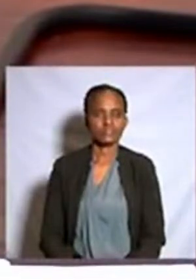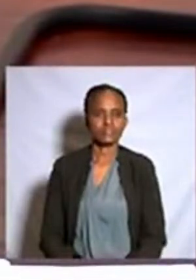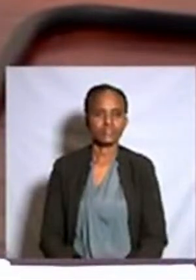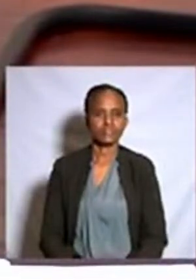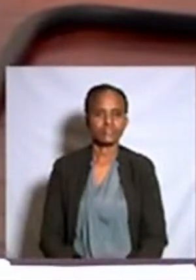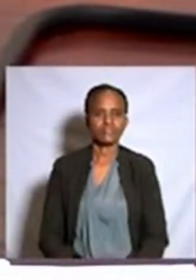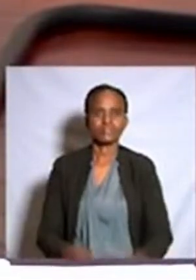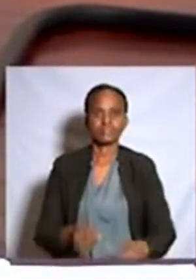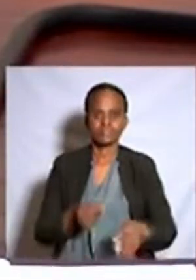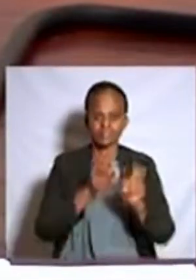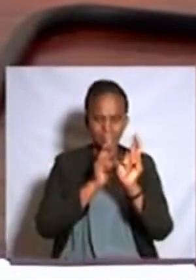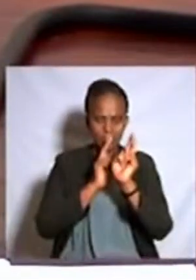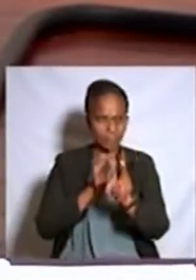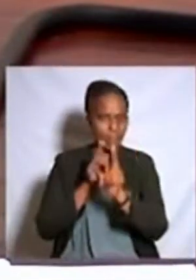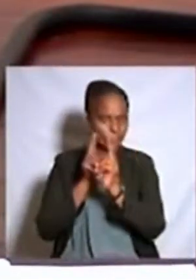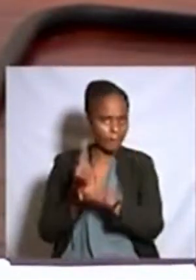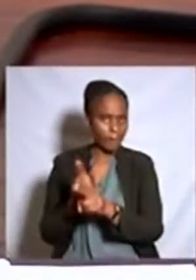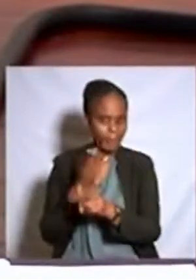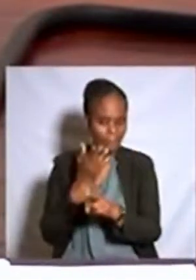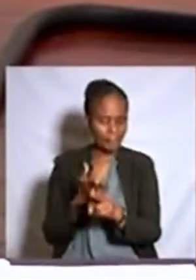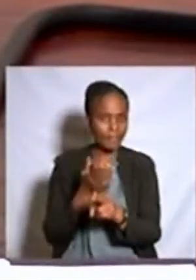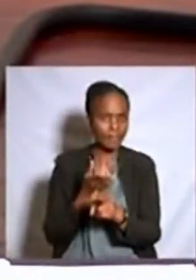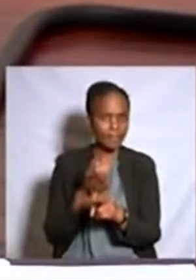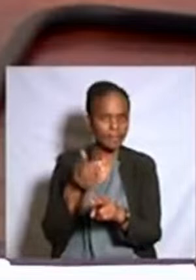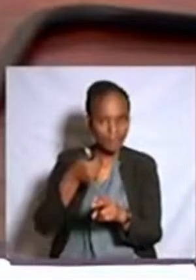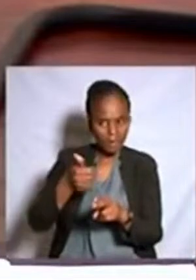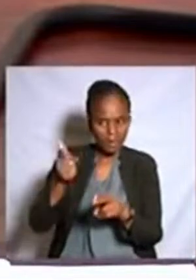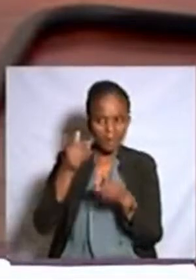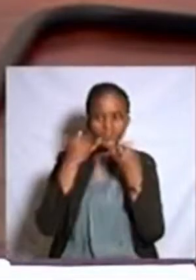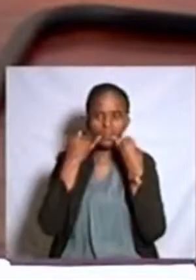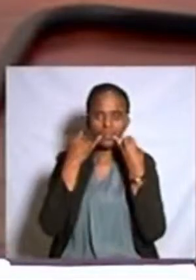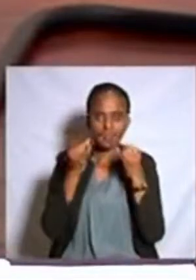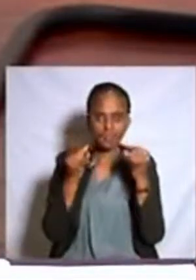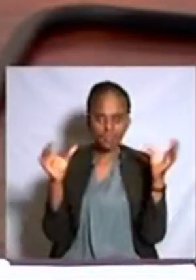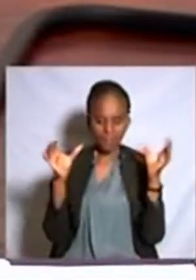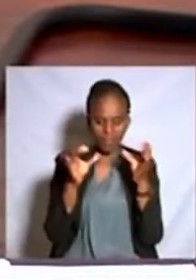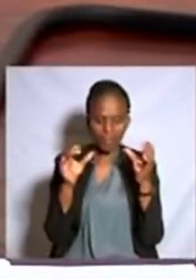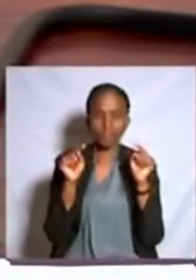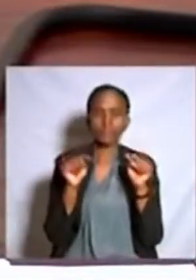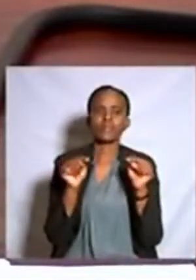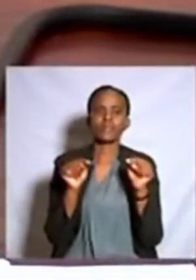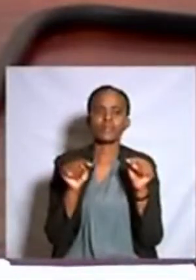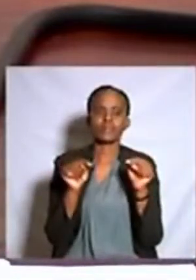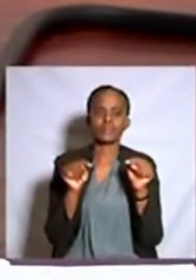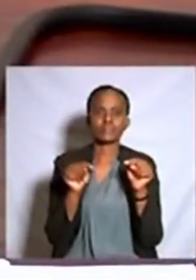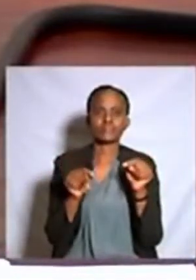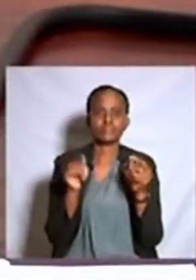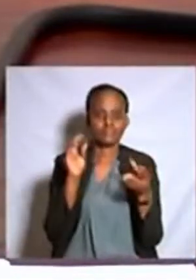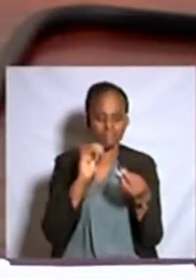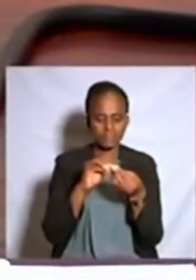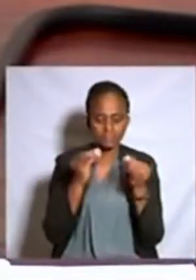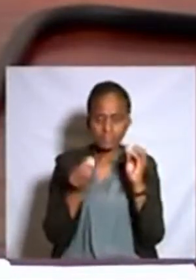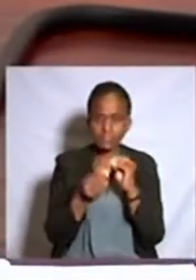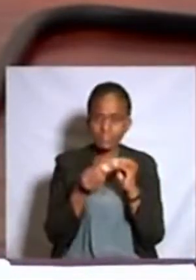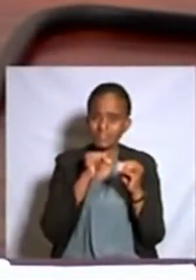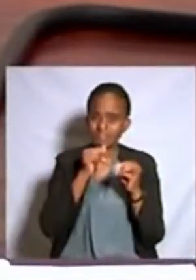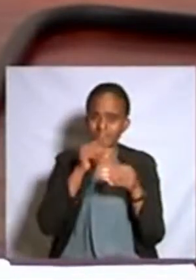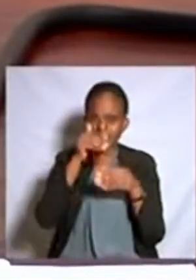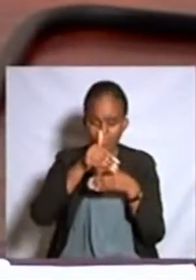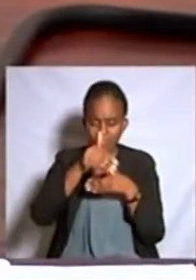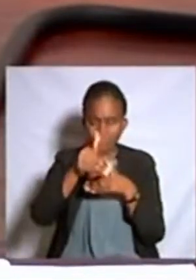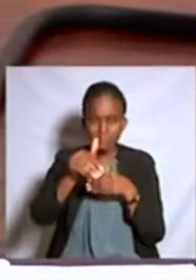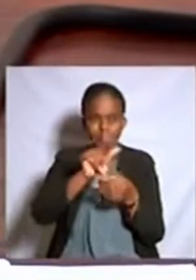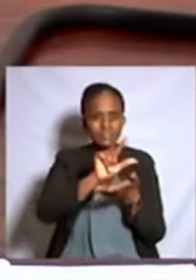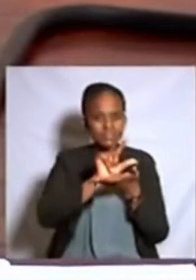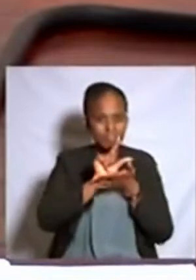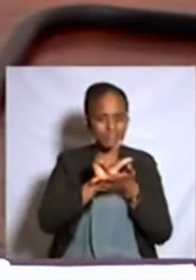In your response, you informed this committee that the number of unregistered mortgages stands